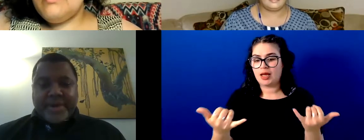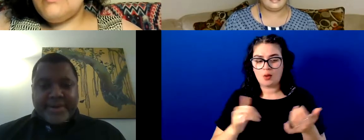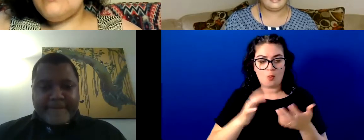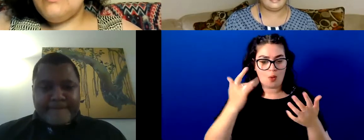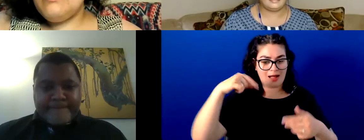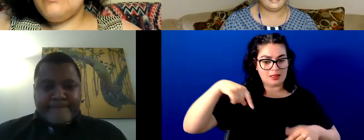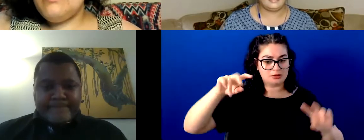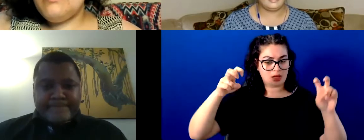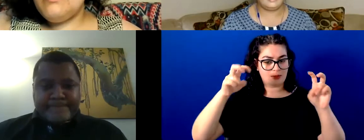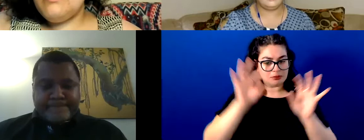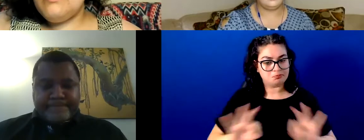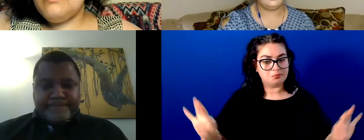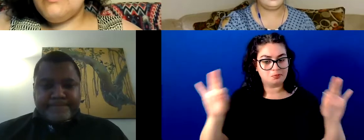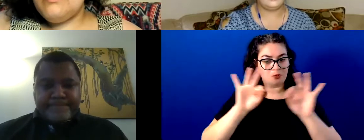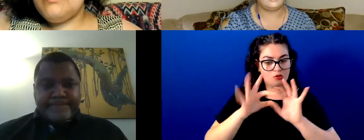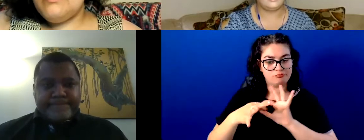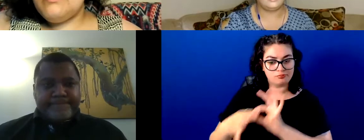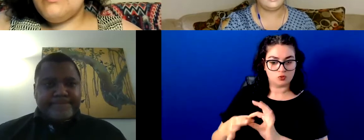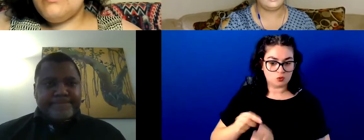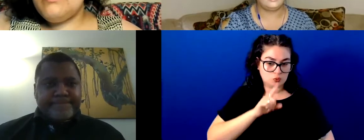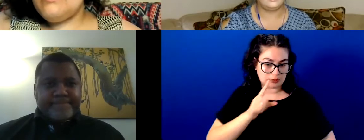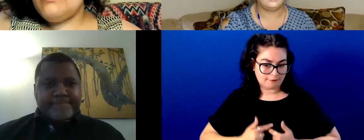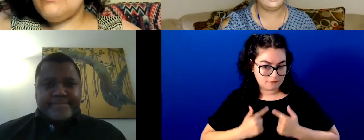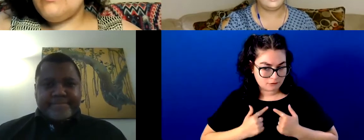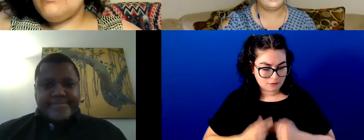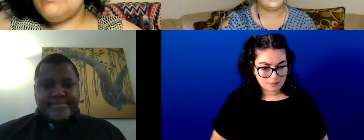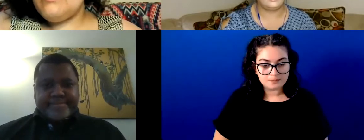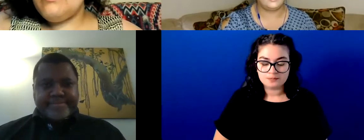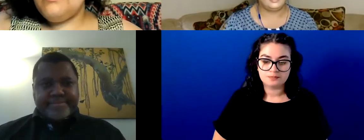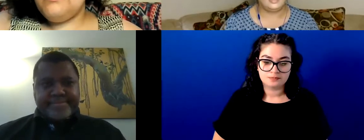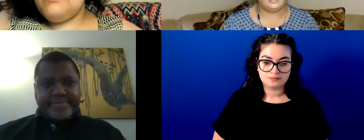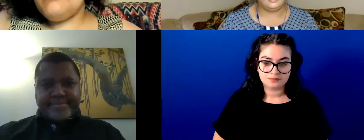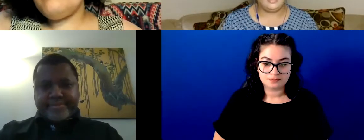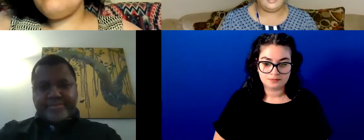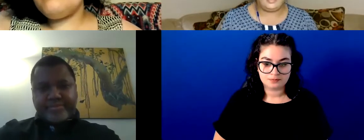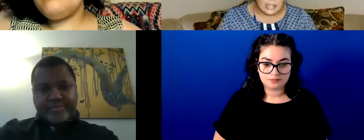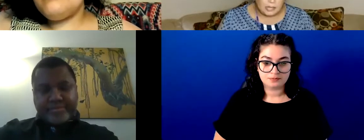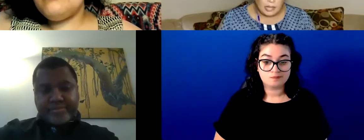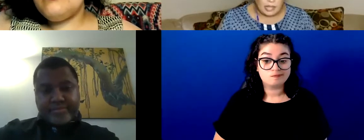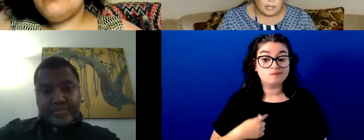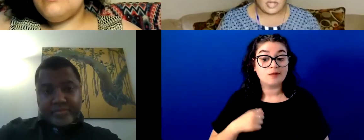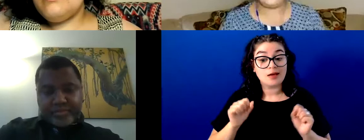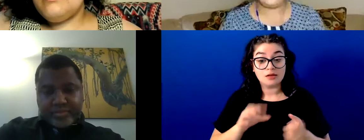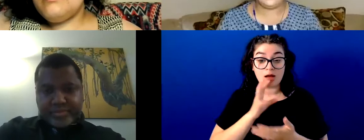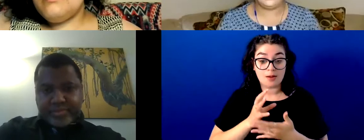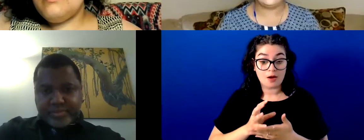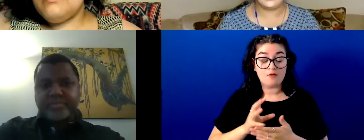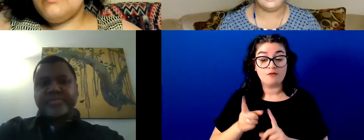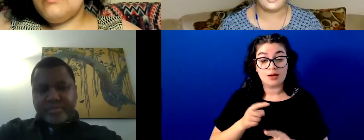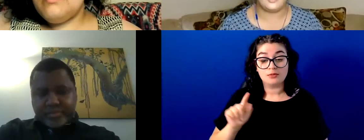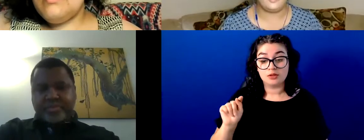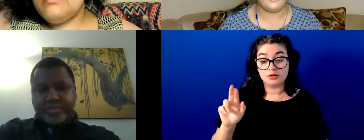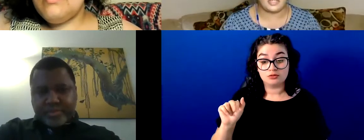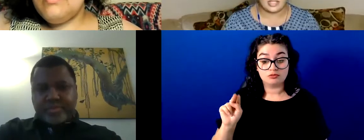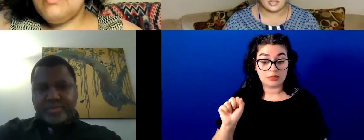of this topic? I can speak from the trans experience. So